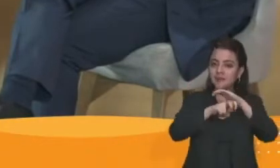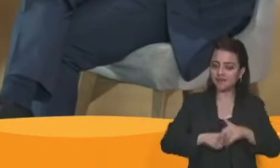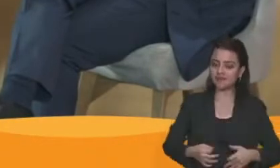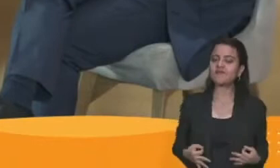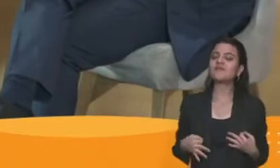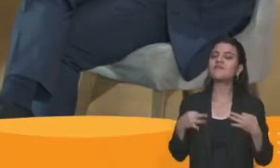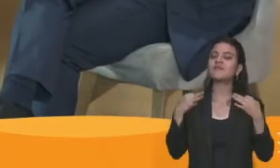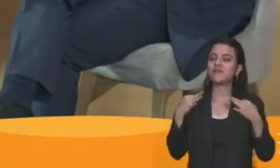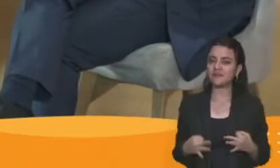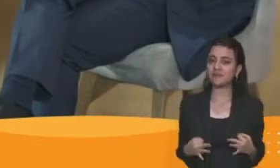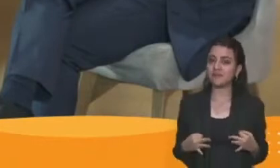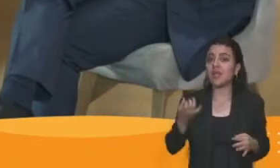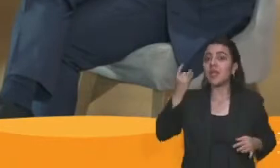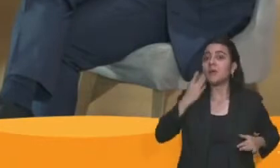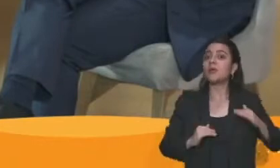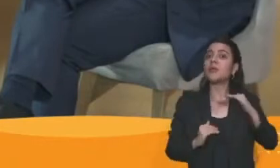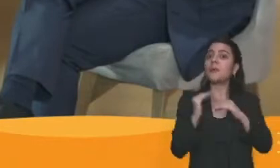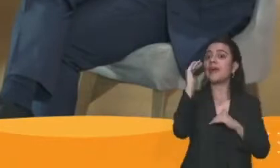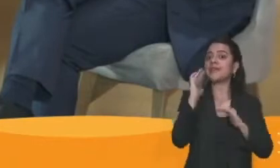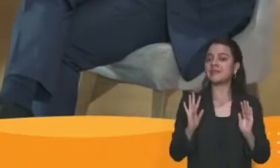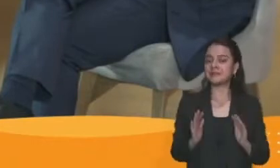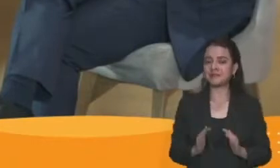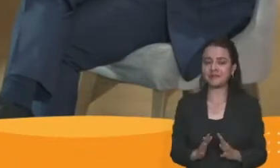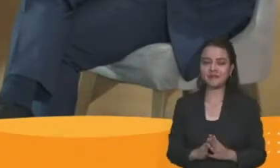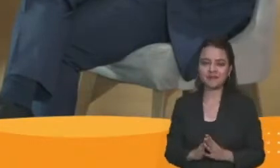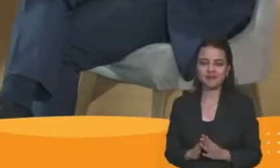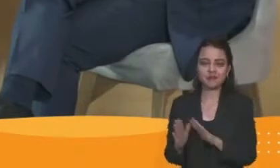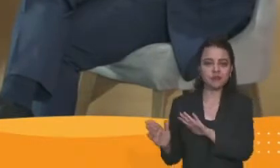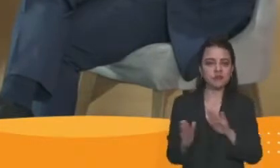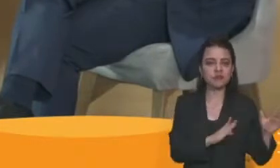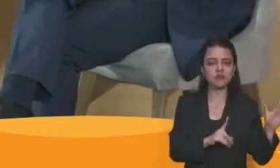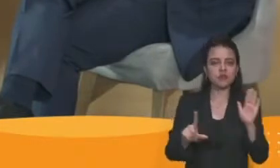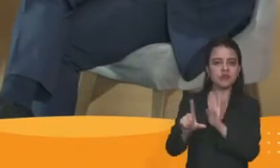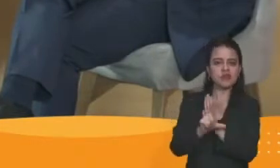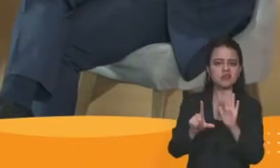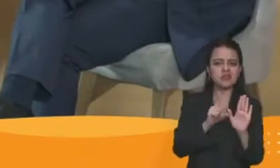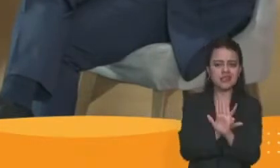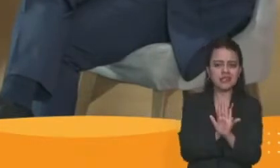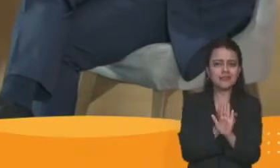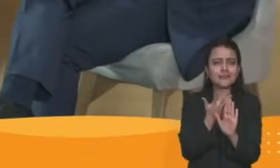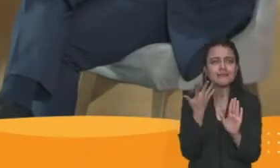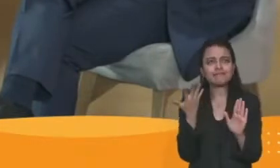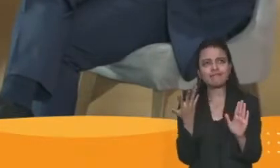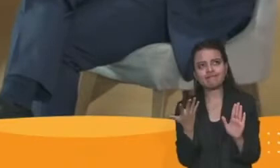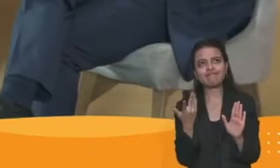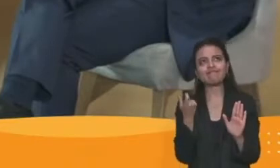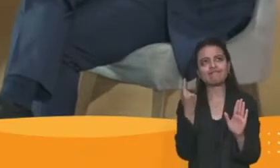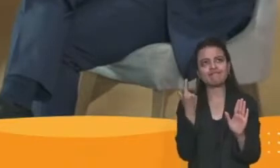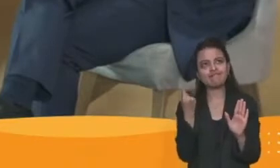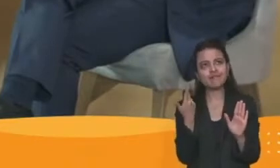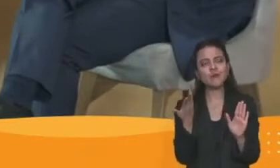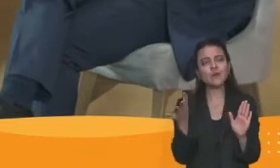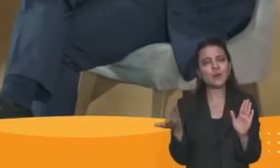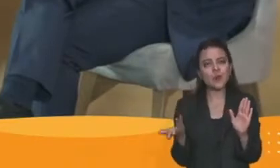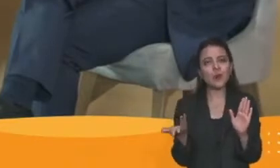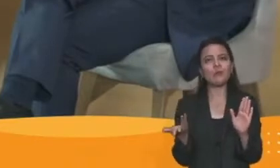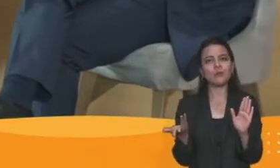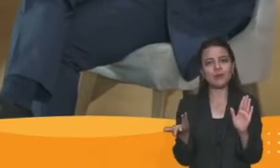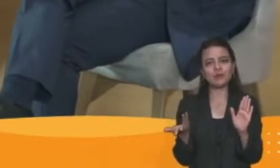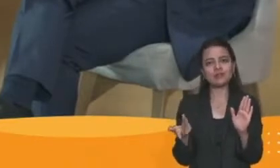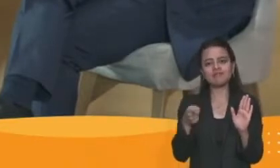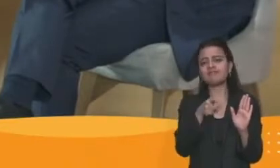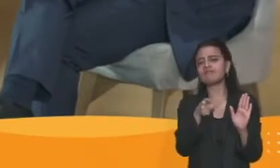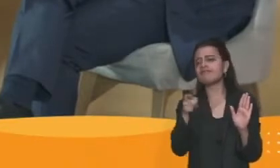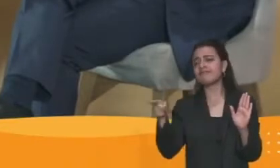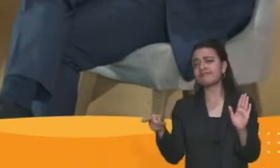believe we're going to overcome this figure. And this issue related to legality is obviously united to the fact that we understand